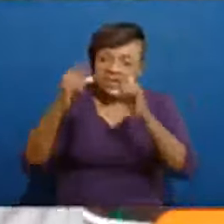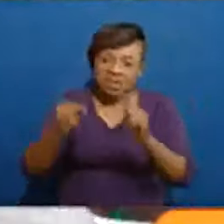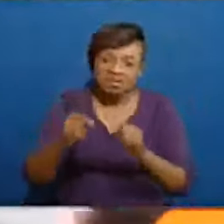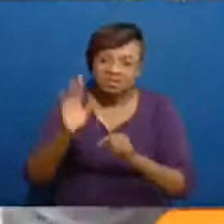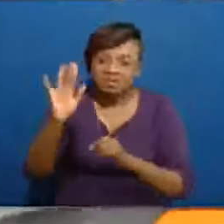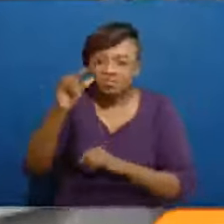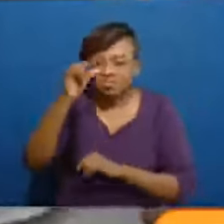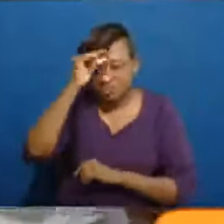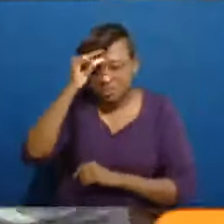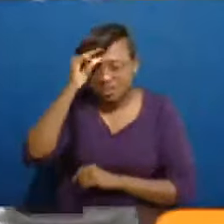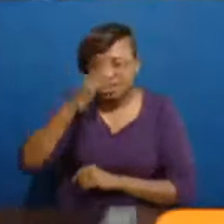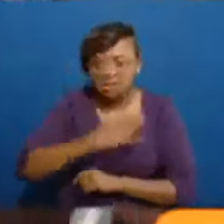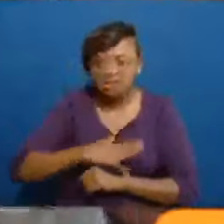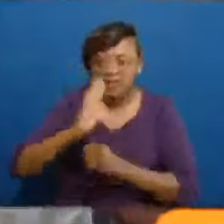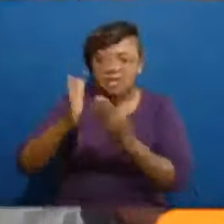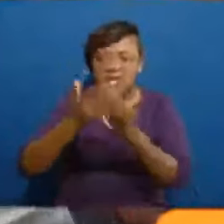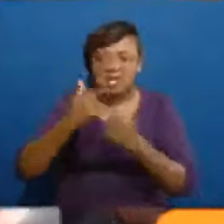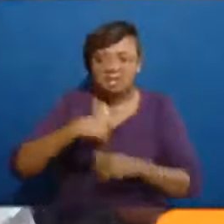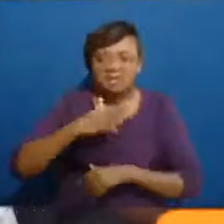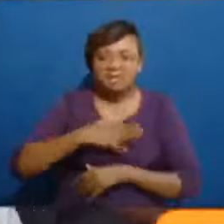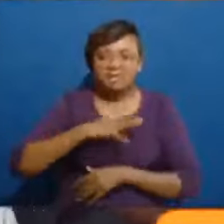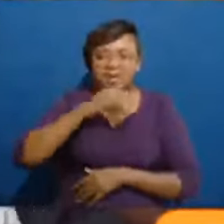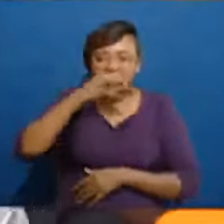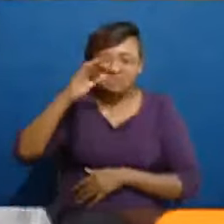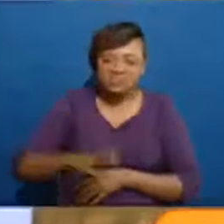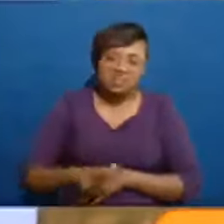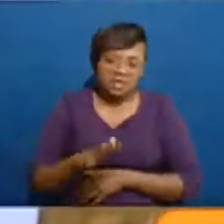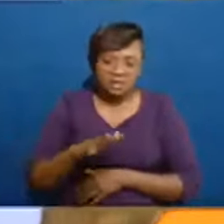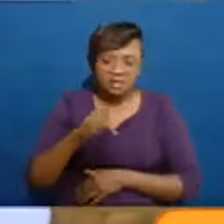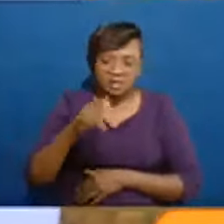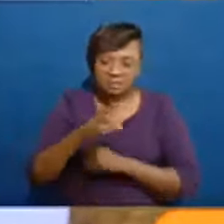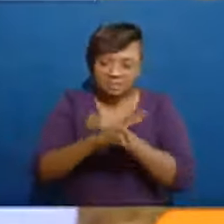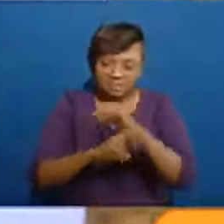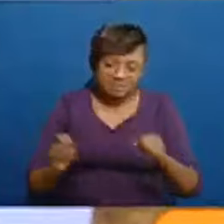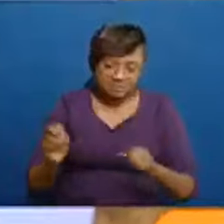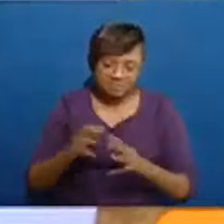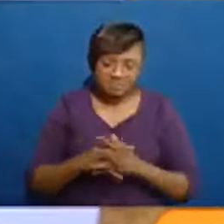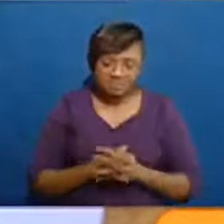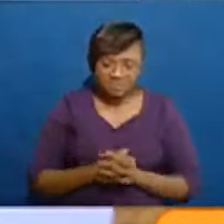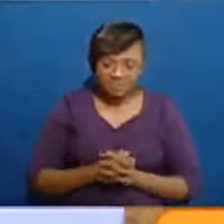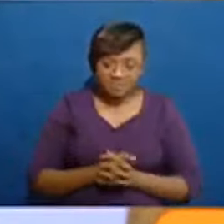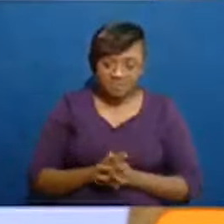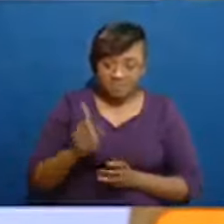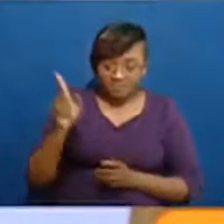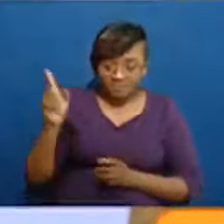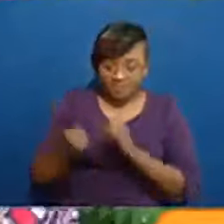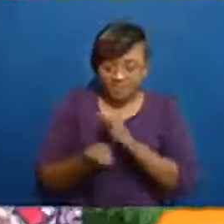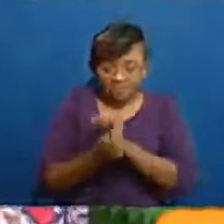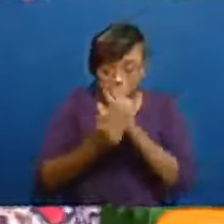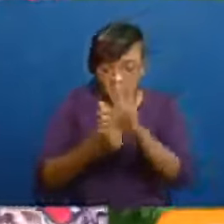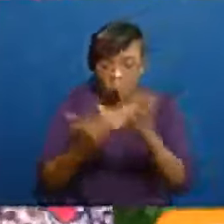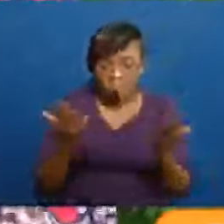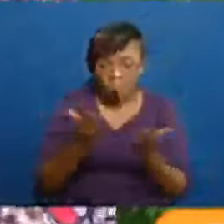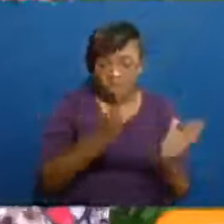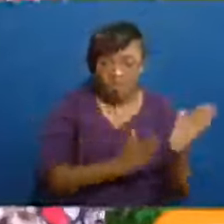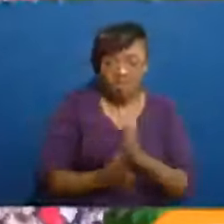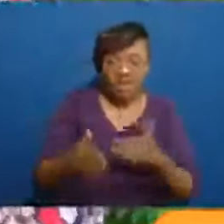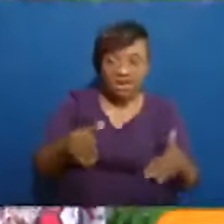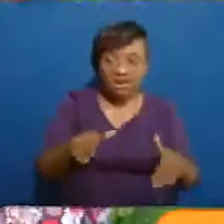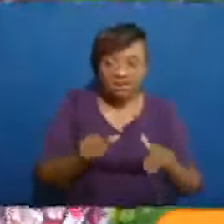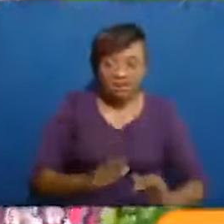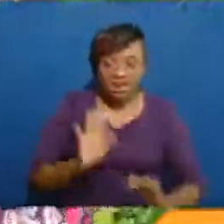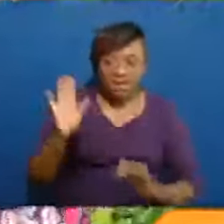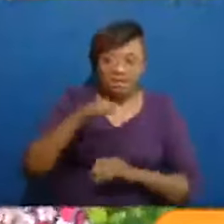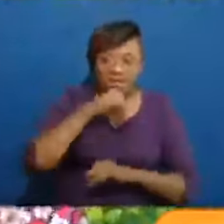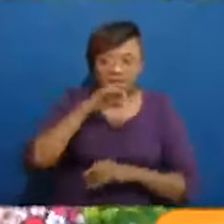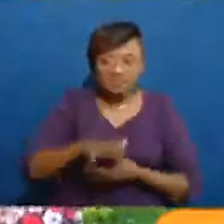serikali nisaidie mtoto wangu nimenyang'anywa. Jacinta points at where the burial of the son was to take place this